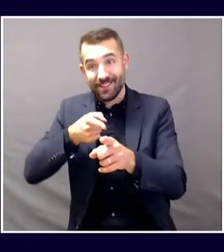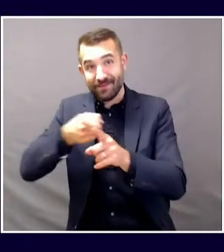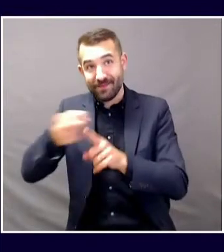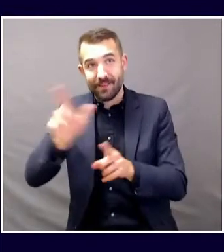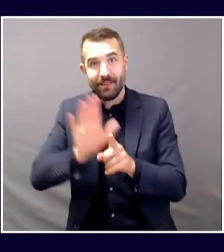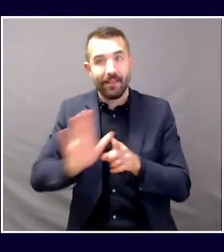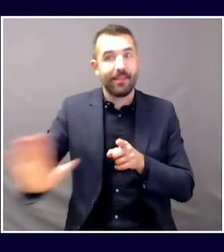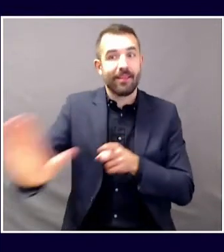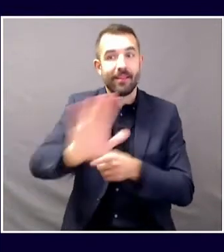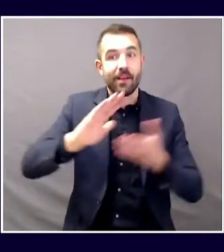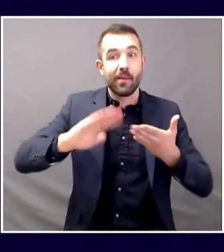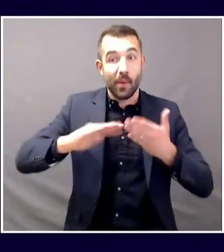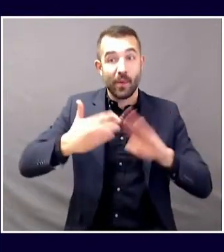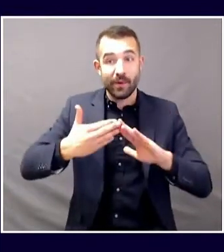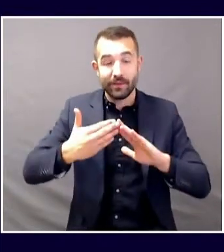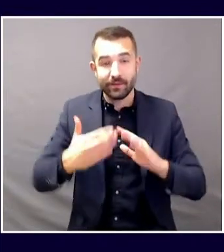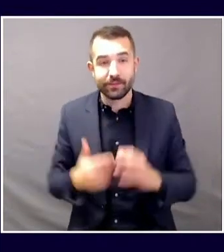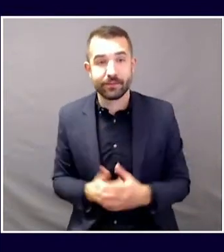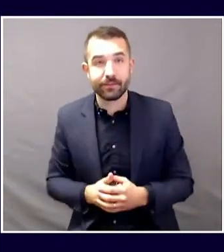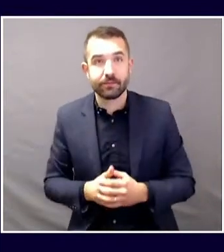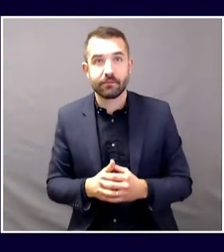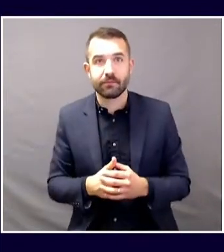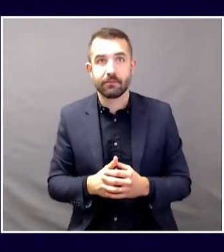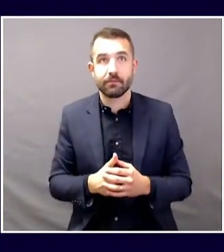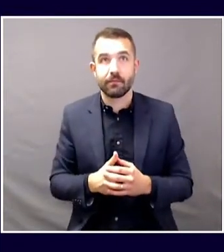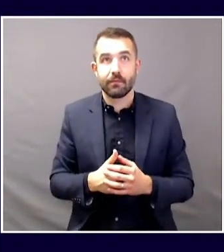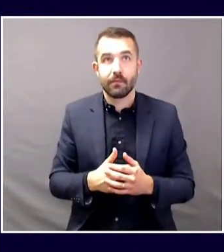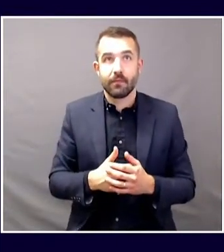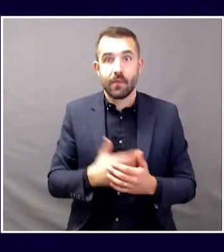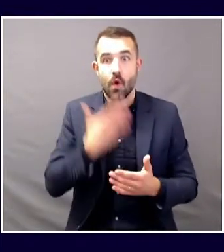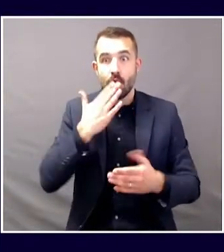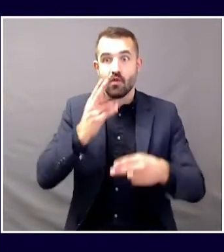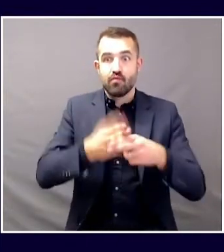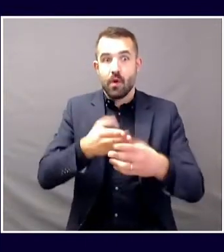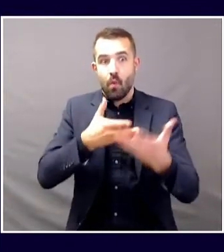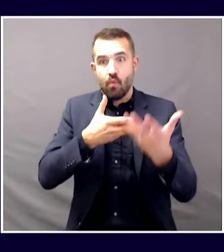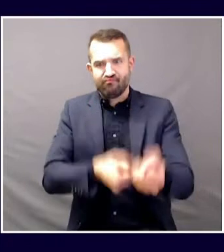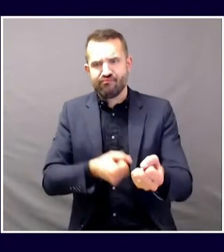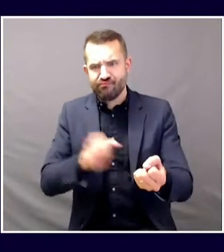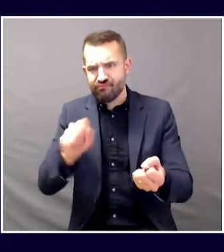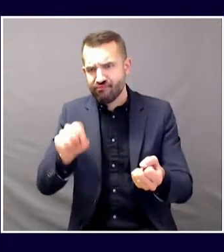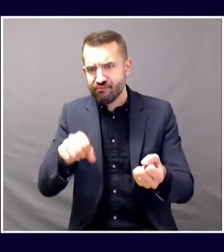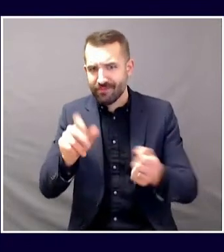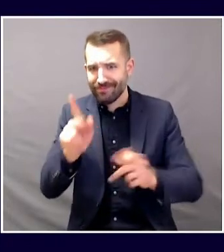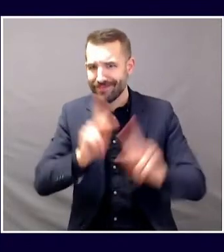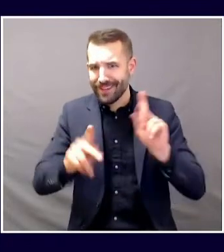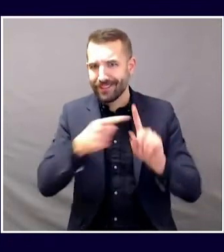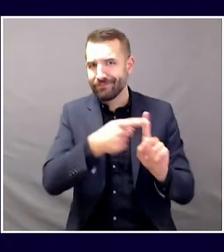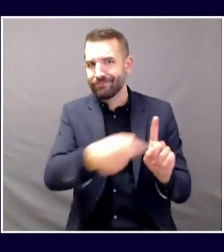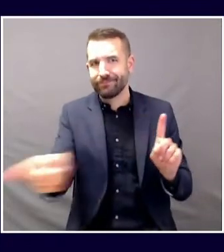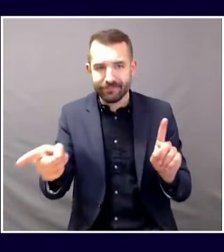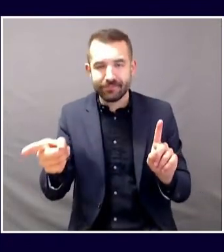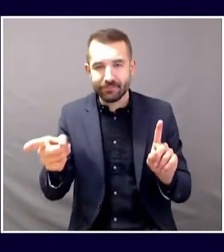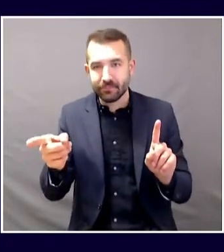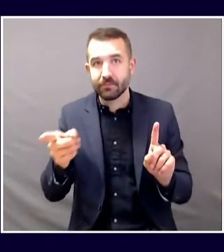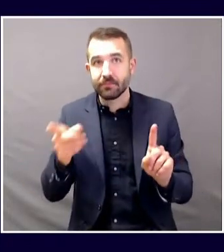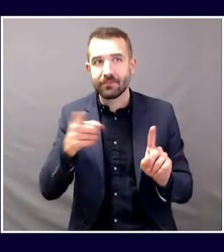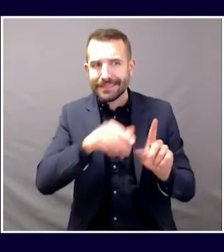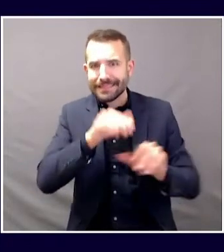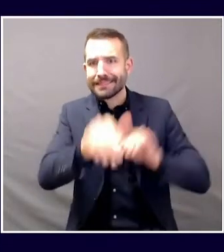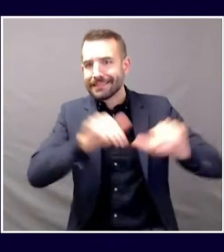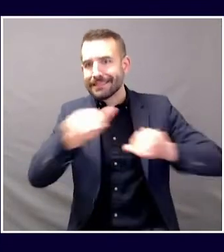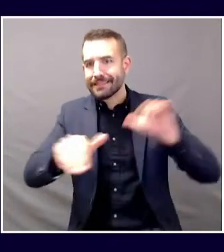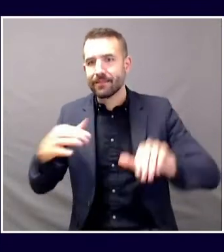other well-known and well-trusted folks across Maine to talk about the risks or experiences that they've had with